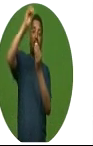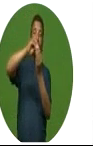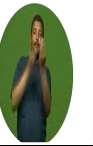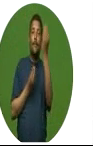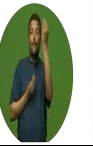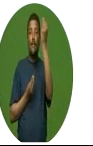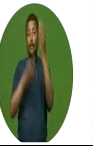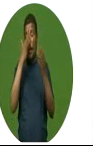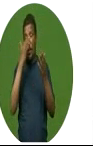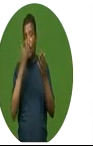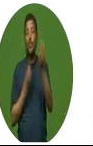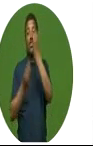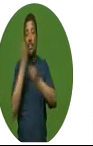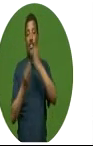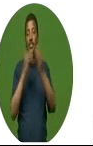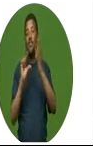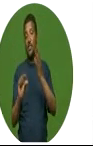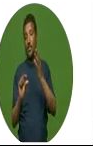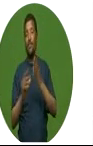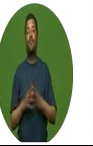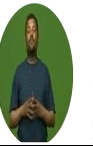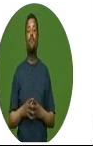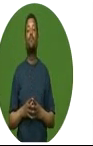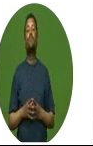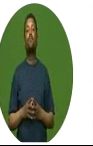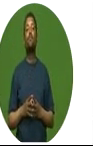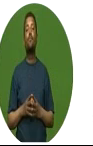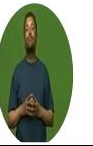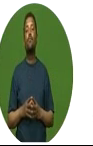trend in the trade deficit.